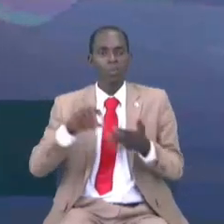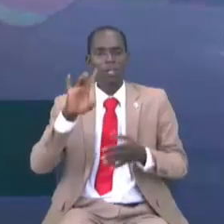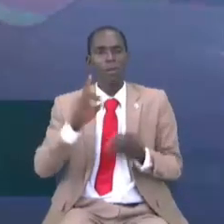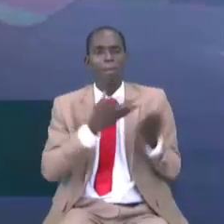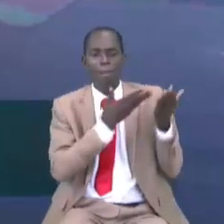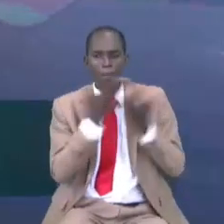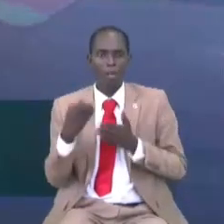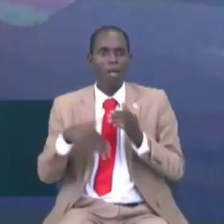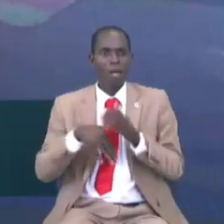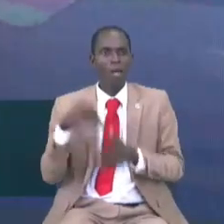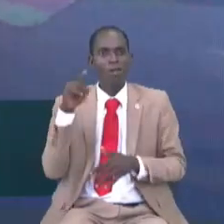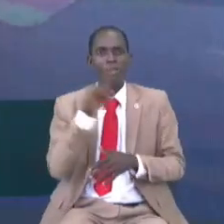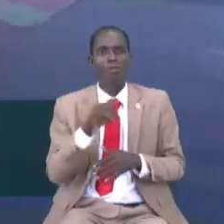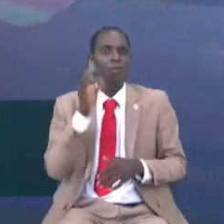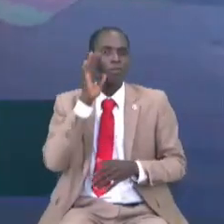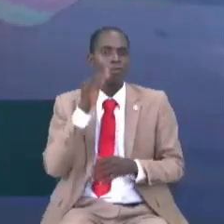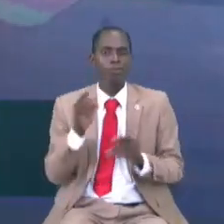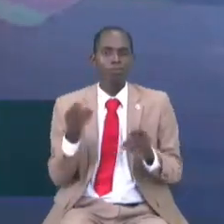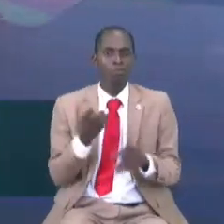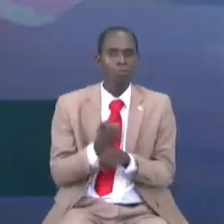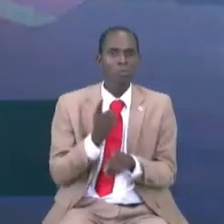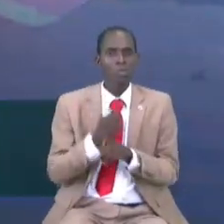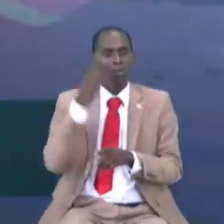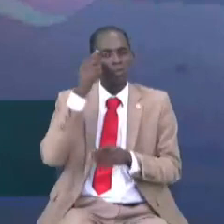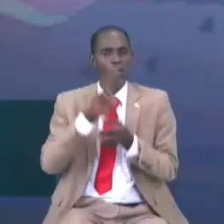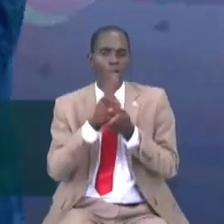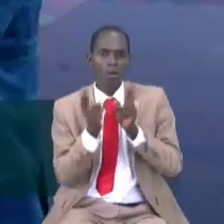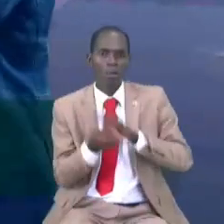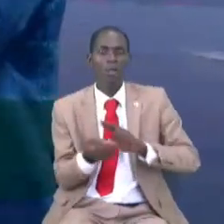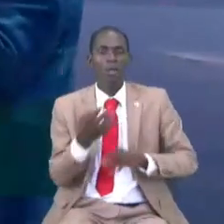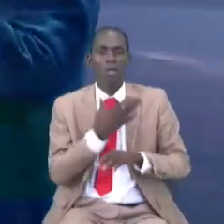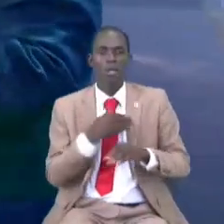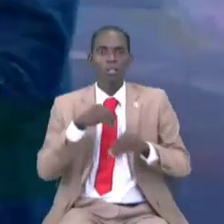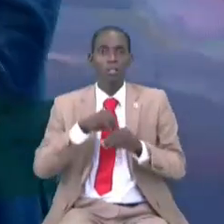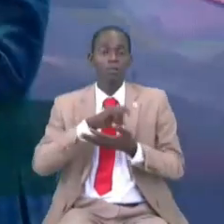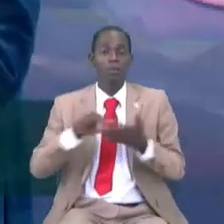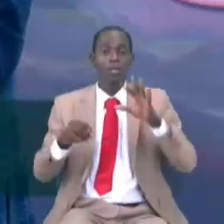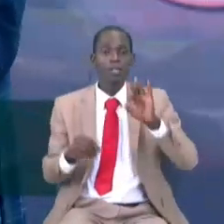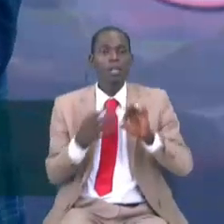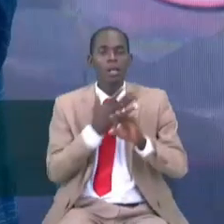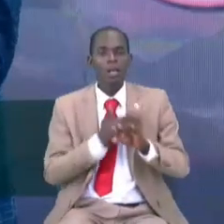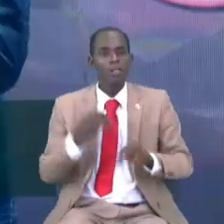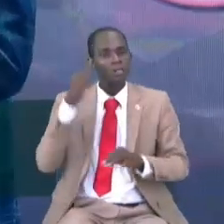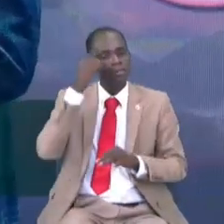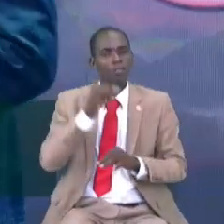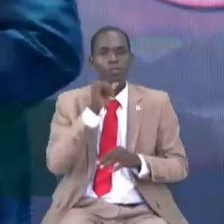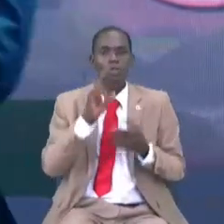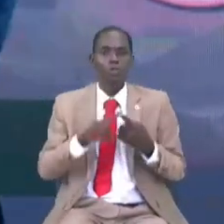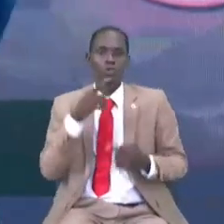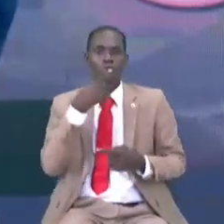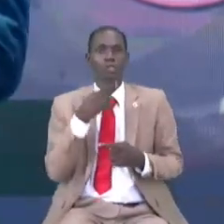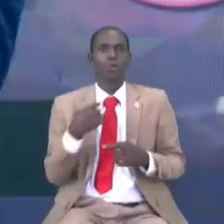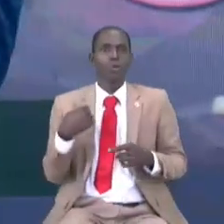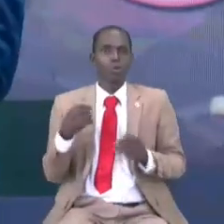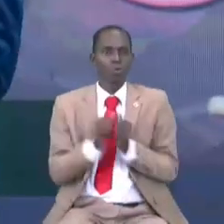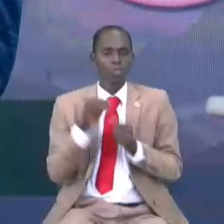9, it says, and think not to say within yourselves, we have Abraham to our father.